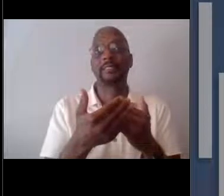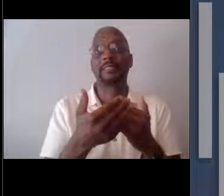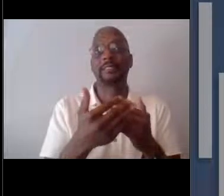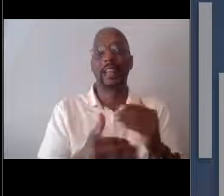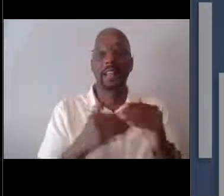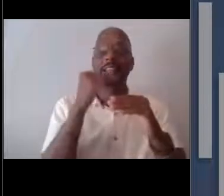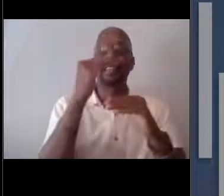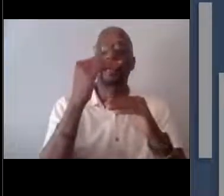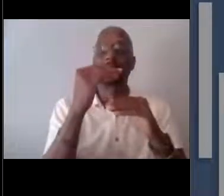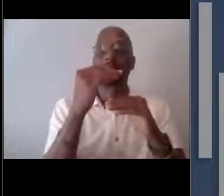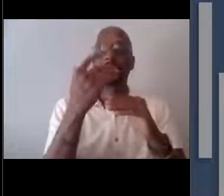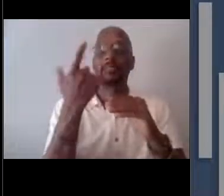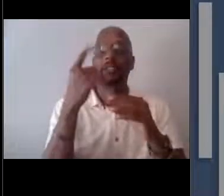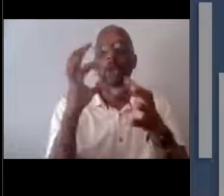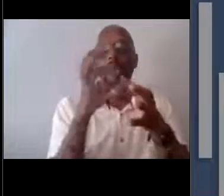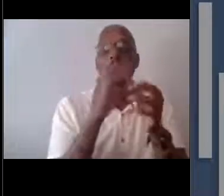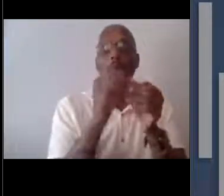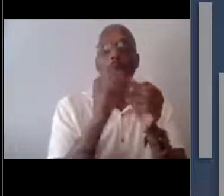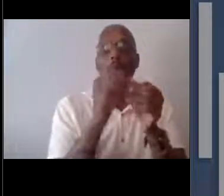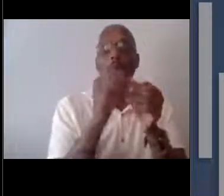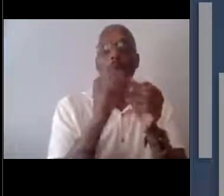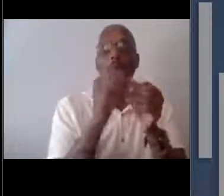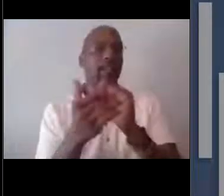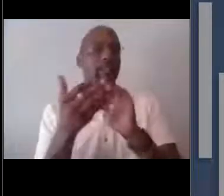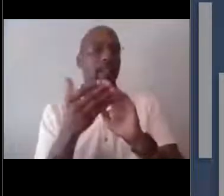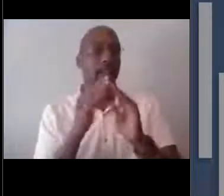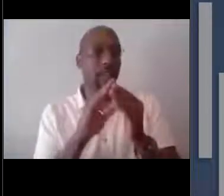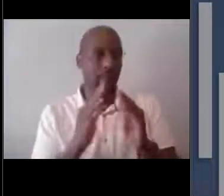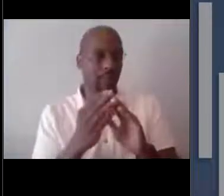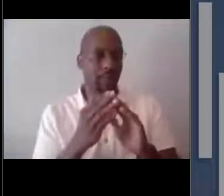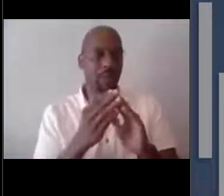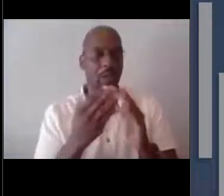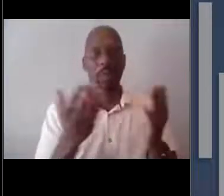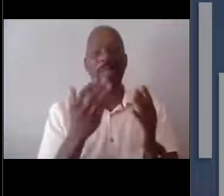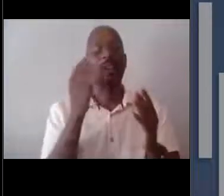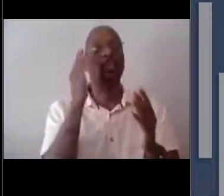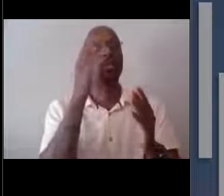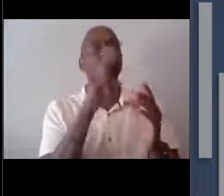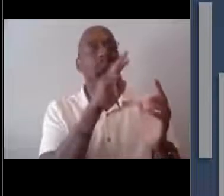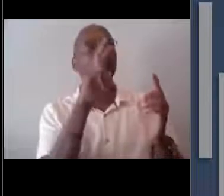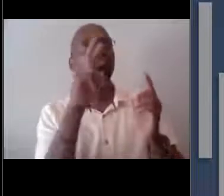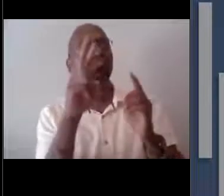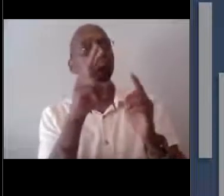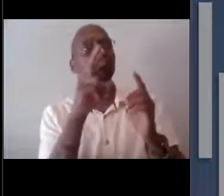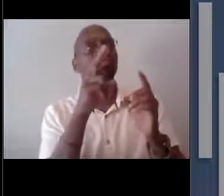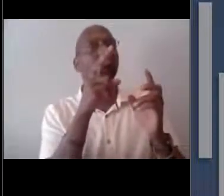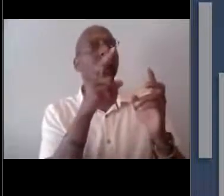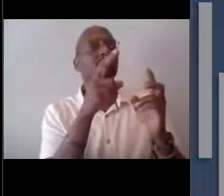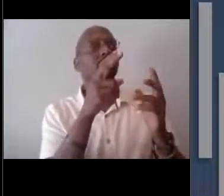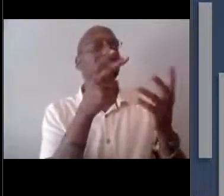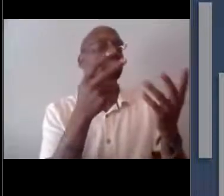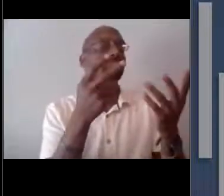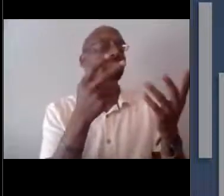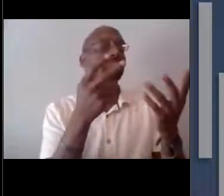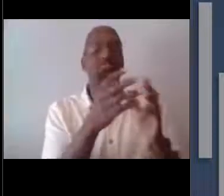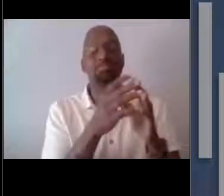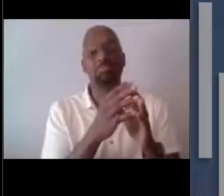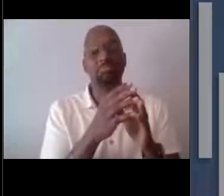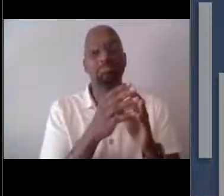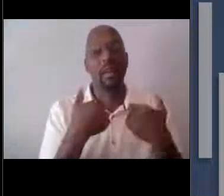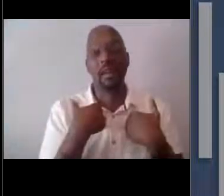with other communities and what that's going to look like. Or is there sort of a teaser of where those communities will